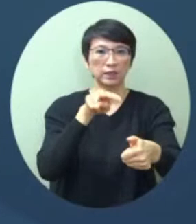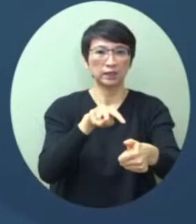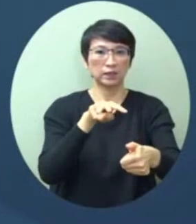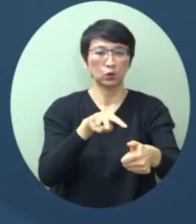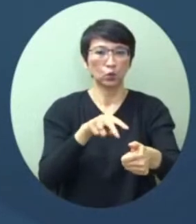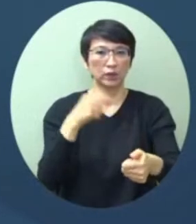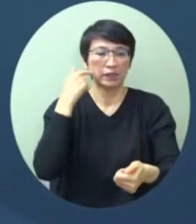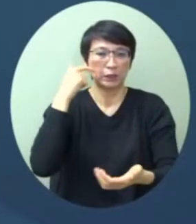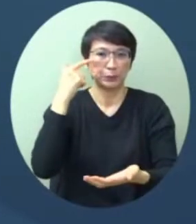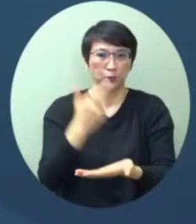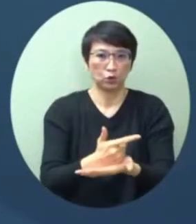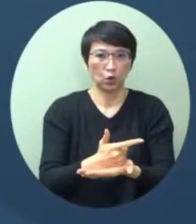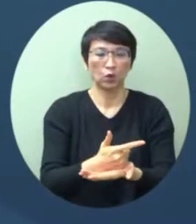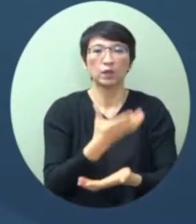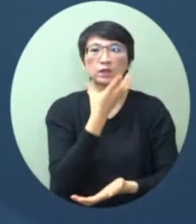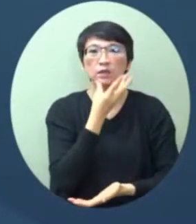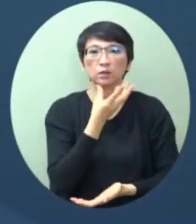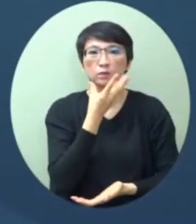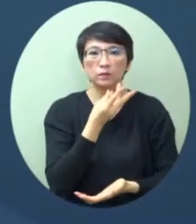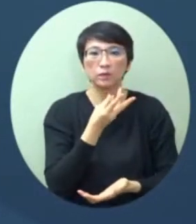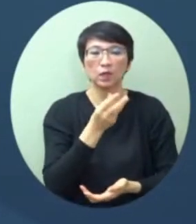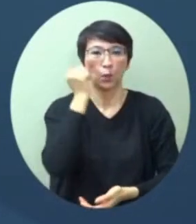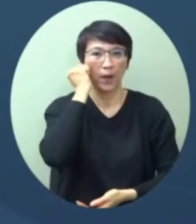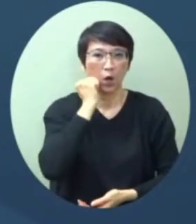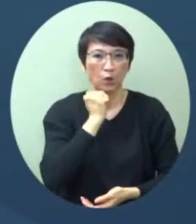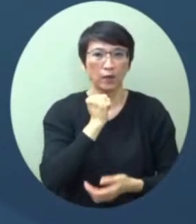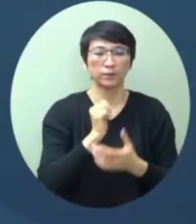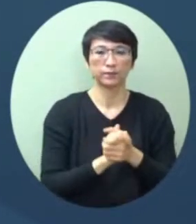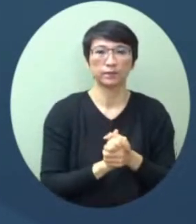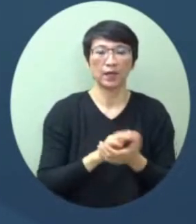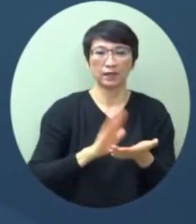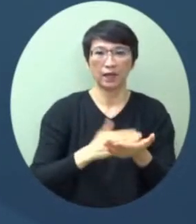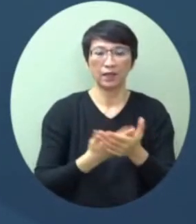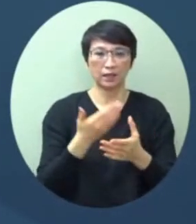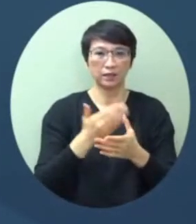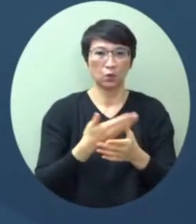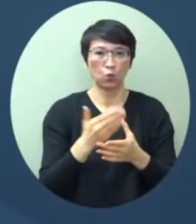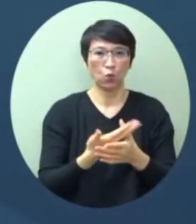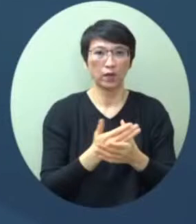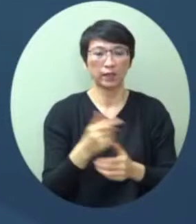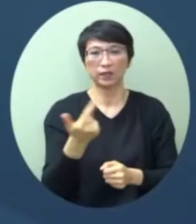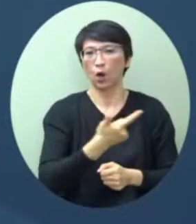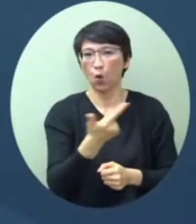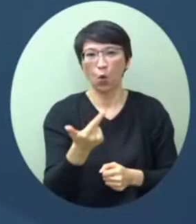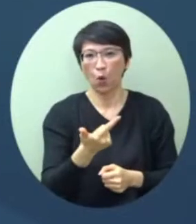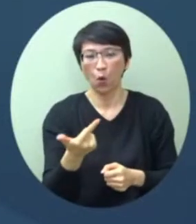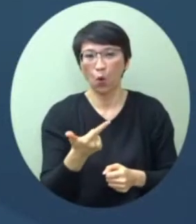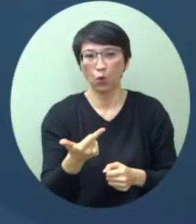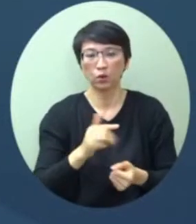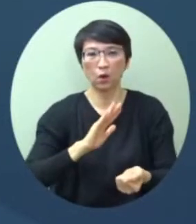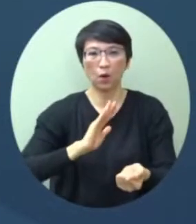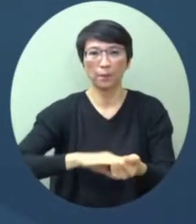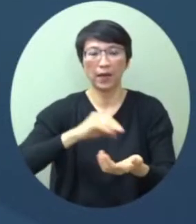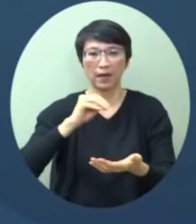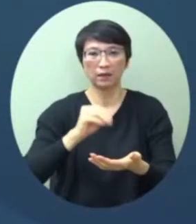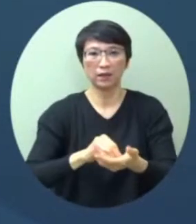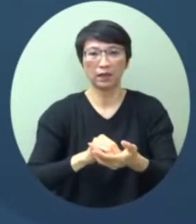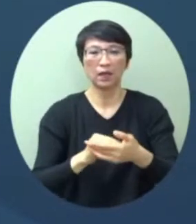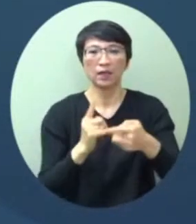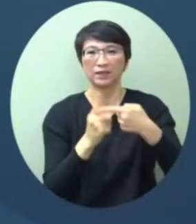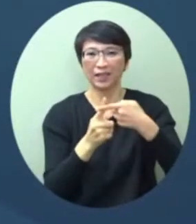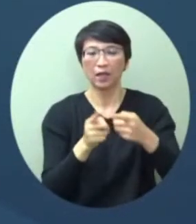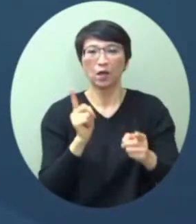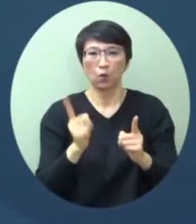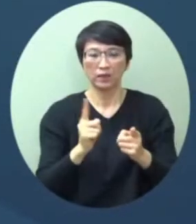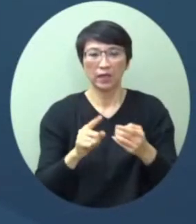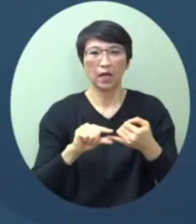beds should be allocated to children, elderly persons,